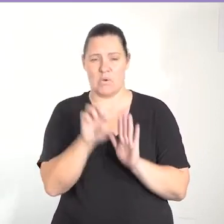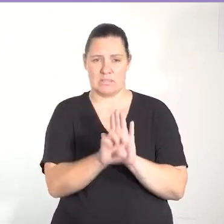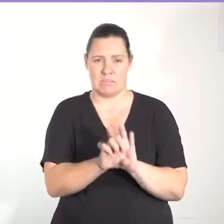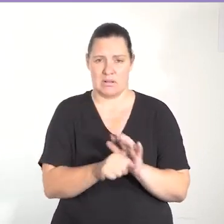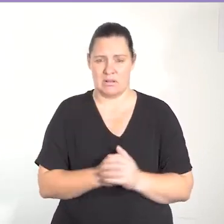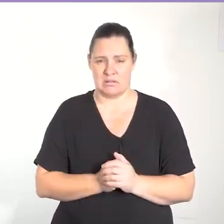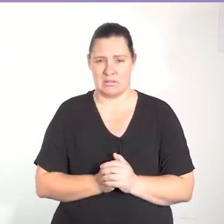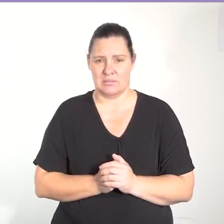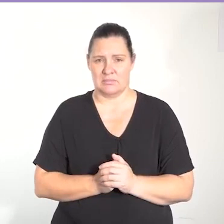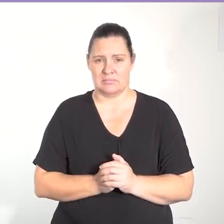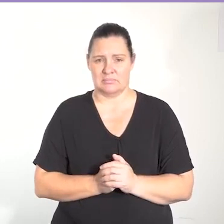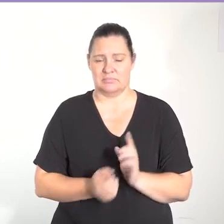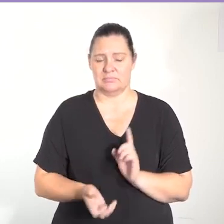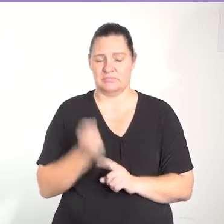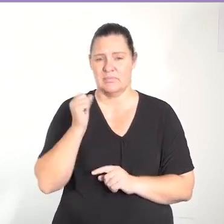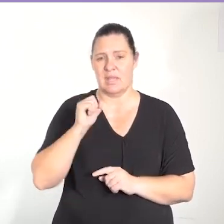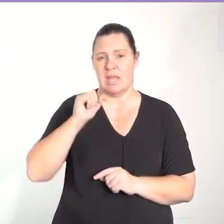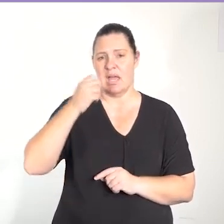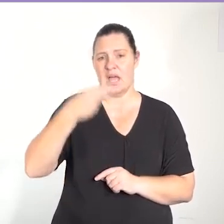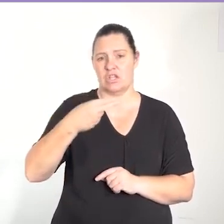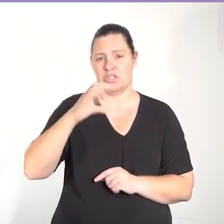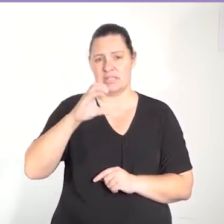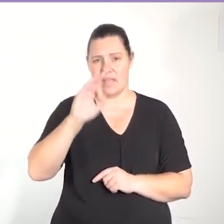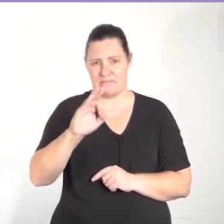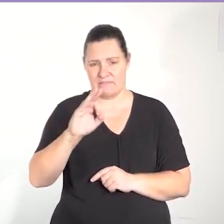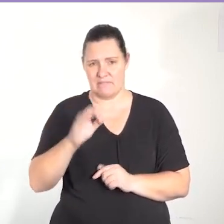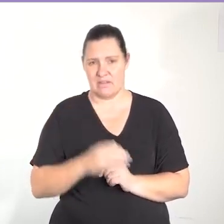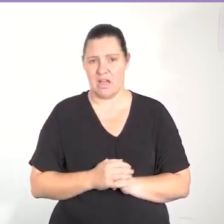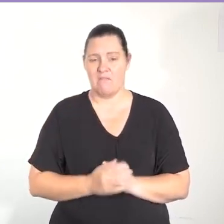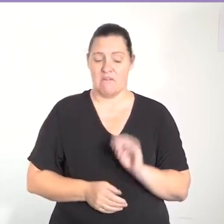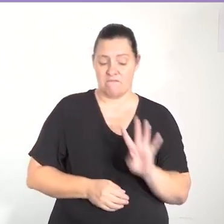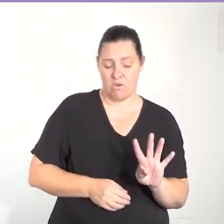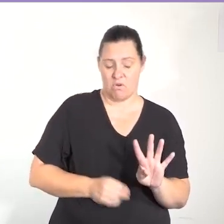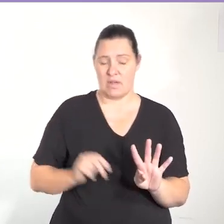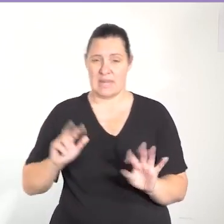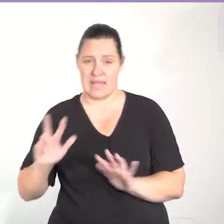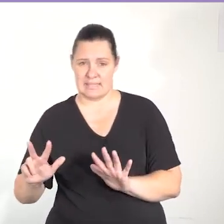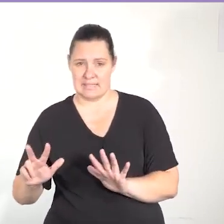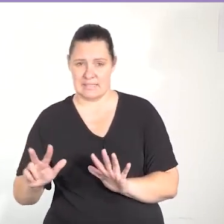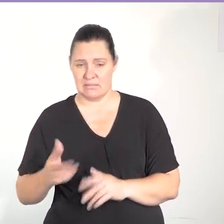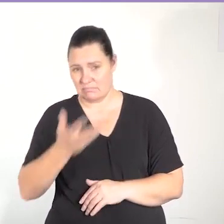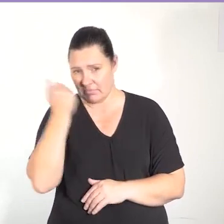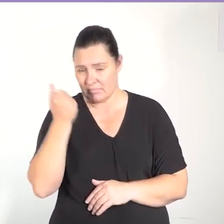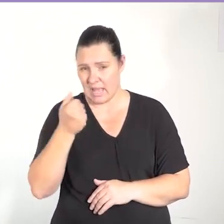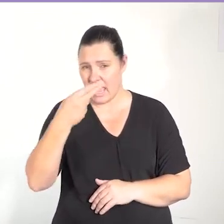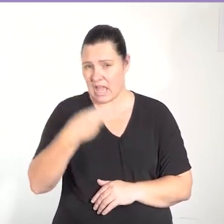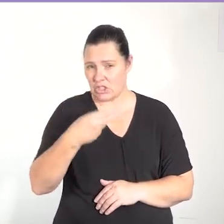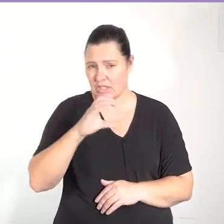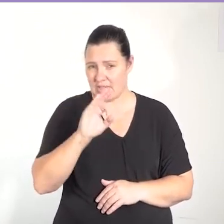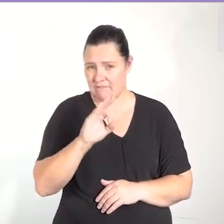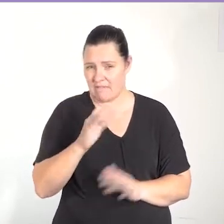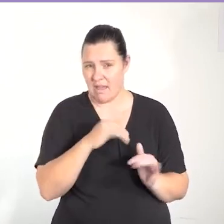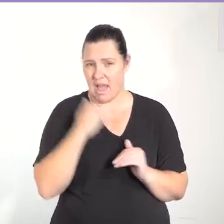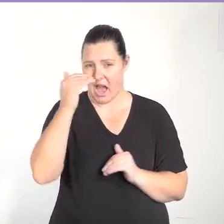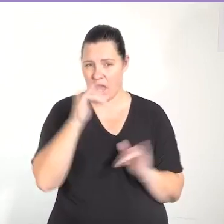examples. Let's find the HCF of 4 and 8. Do you remember how to find the HCF? That